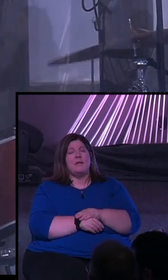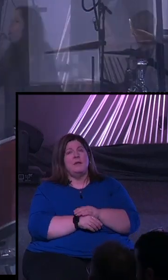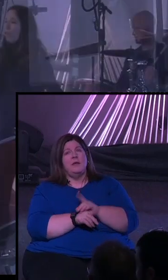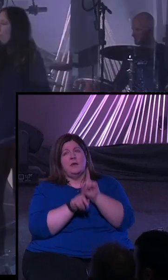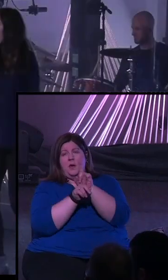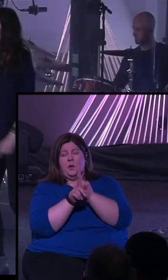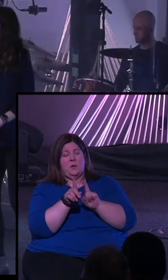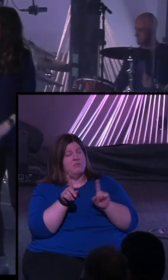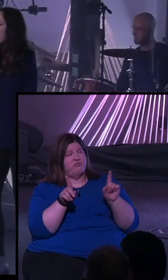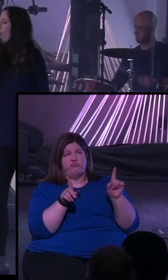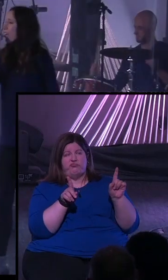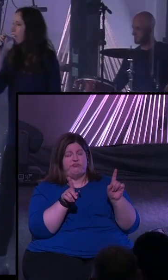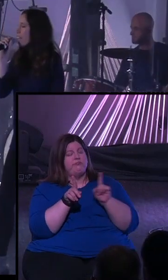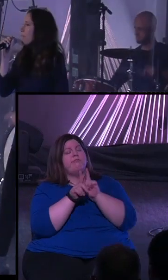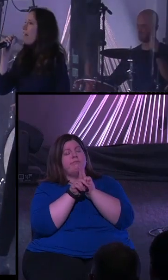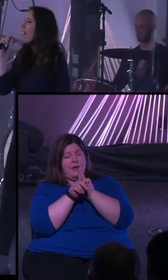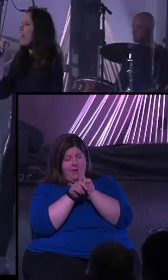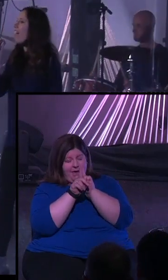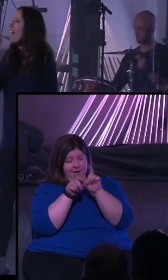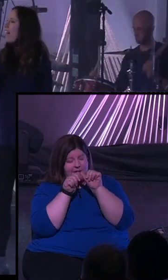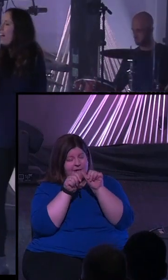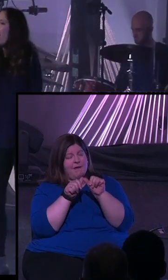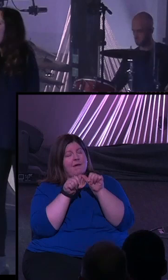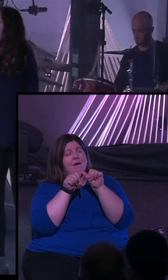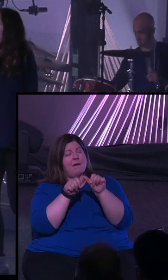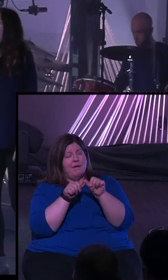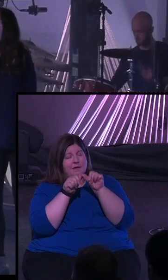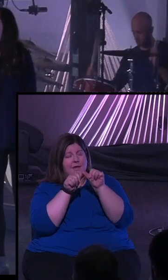back. No turning